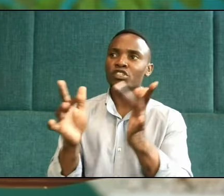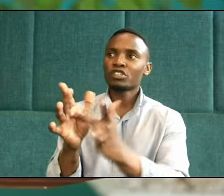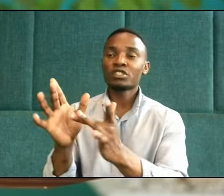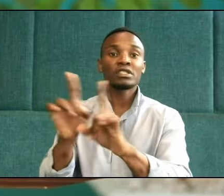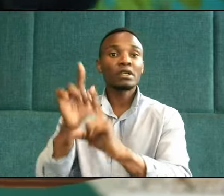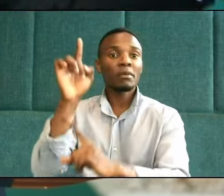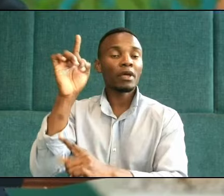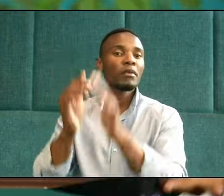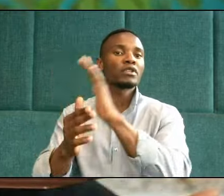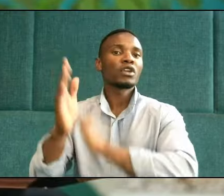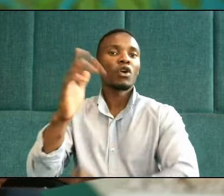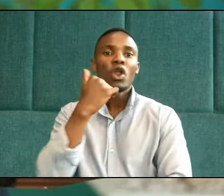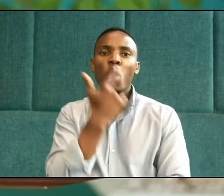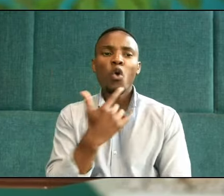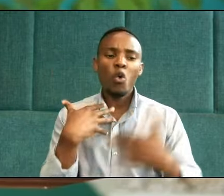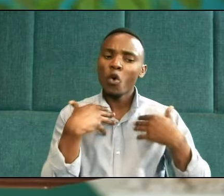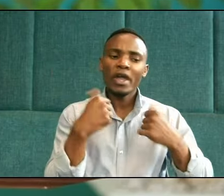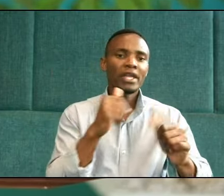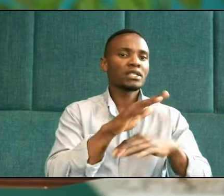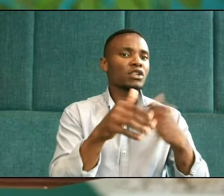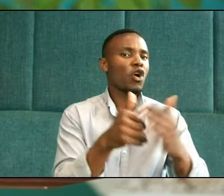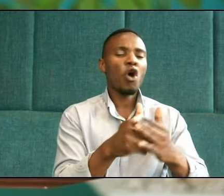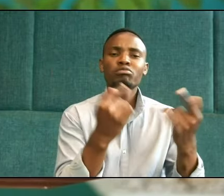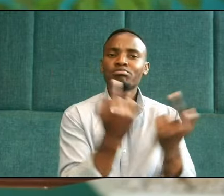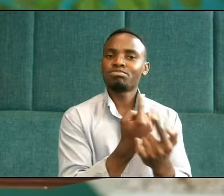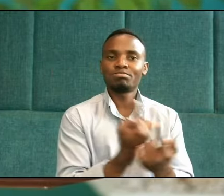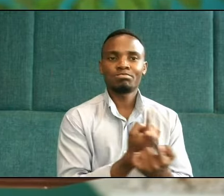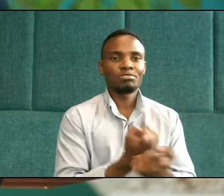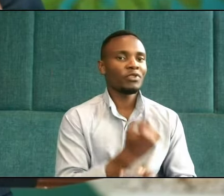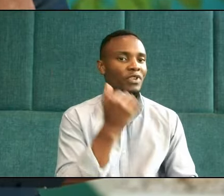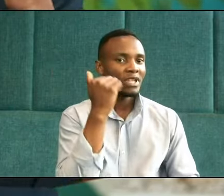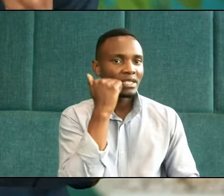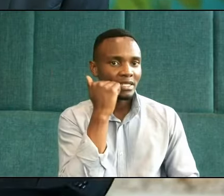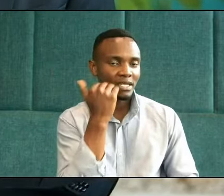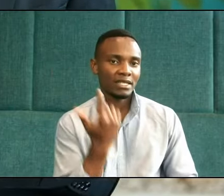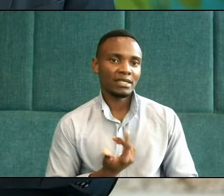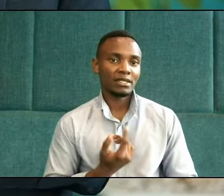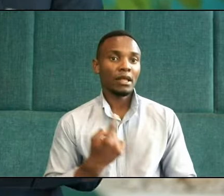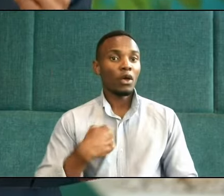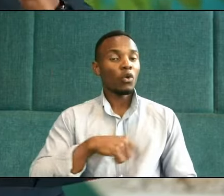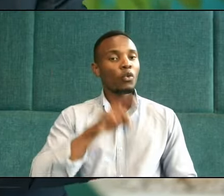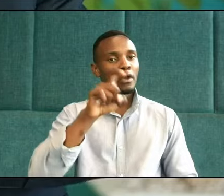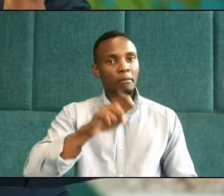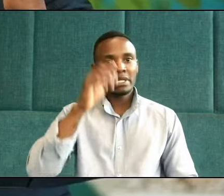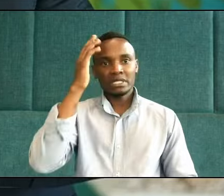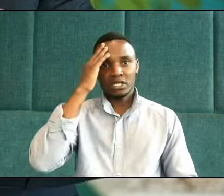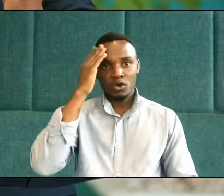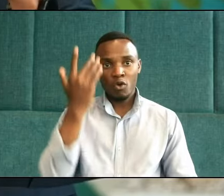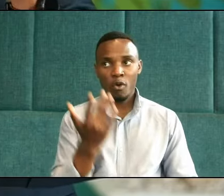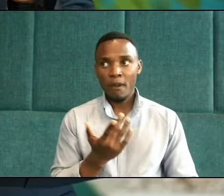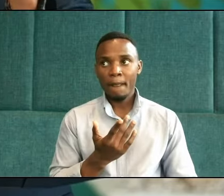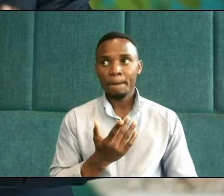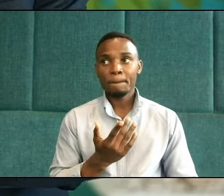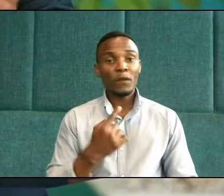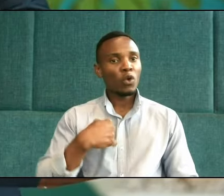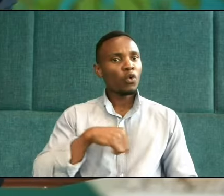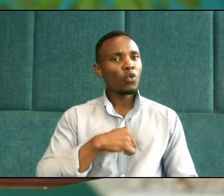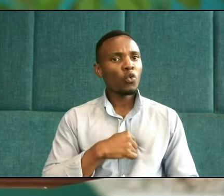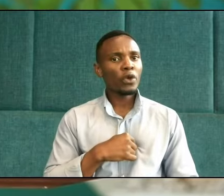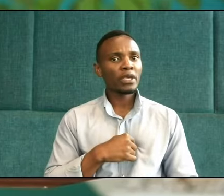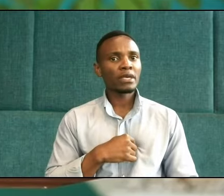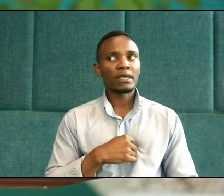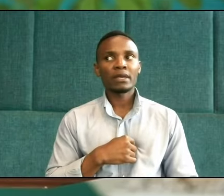heals all manner of what? Of disease. By the way, we need to know that the reason why we get healed